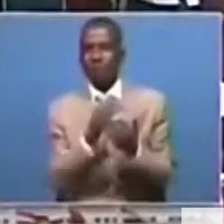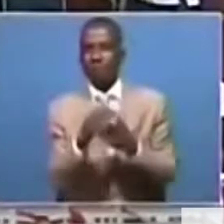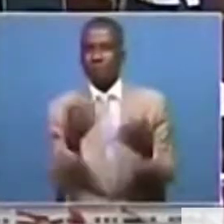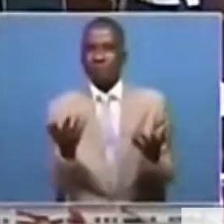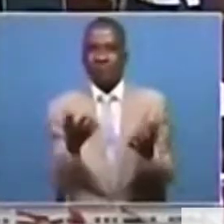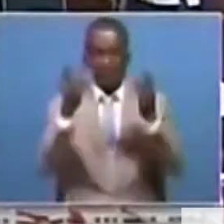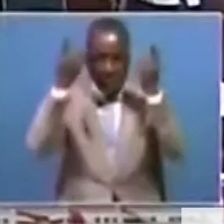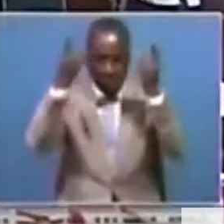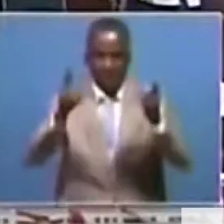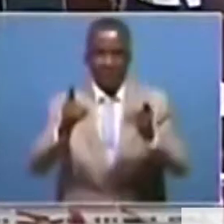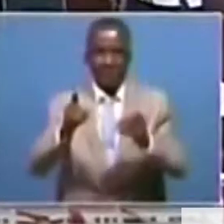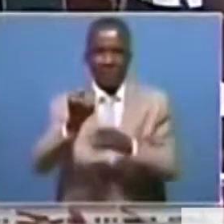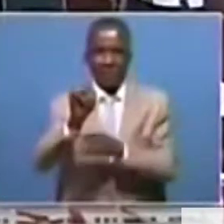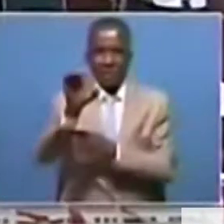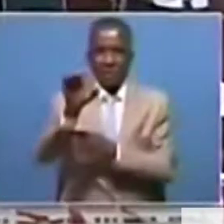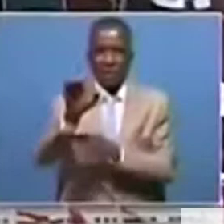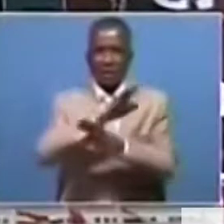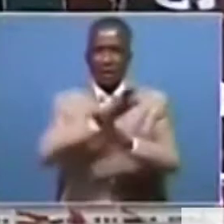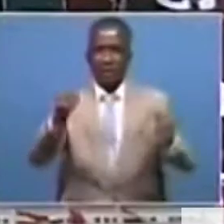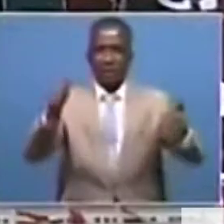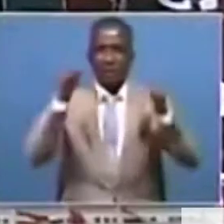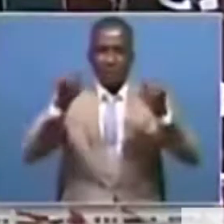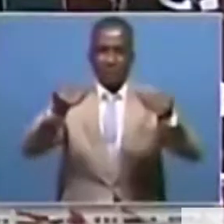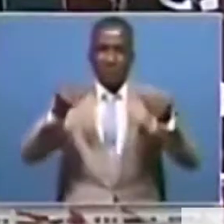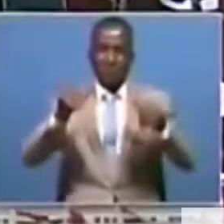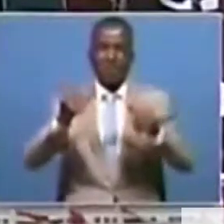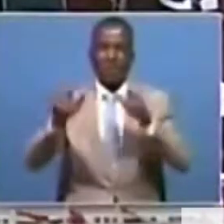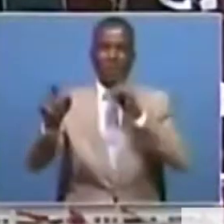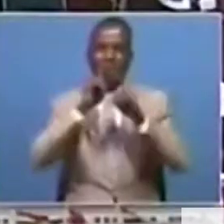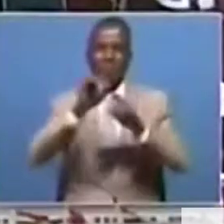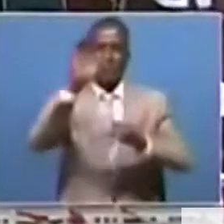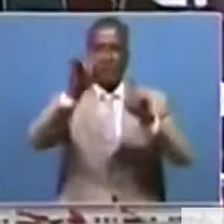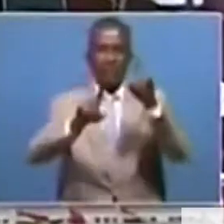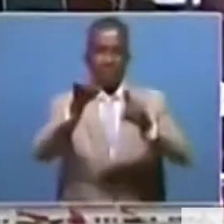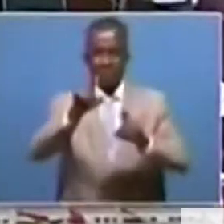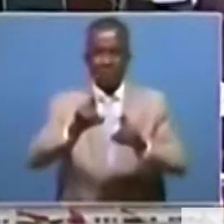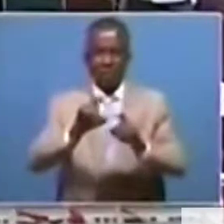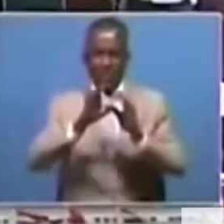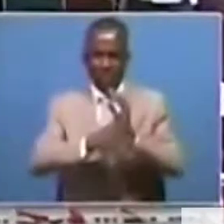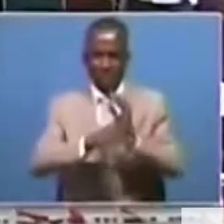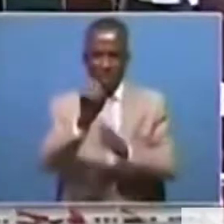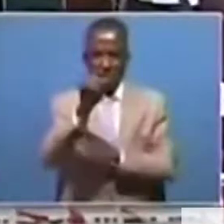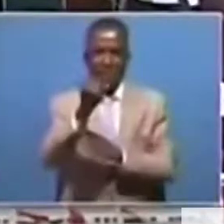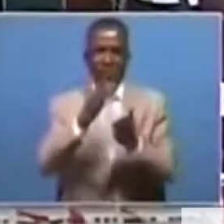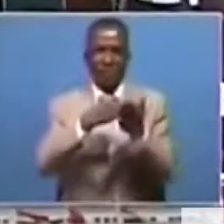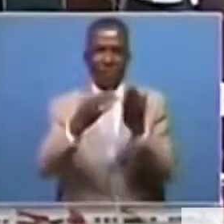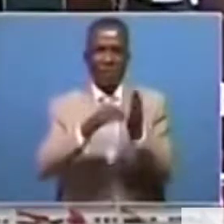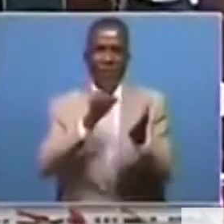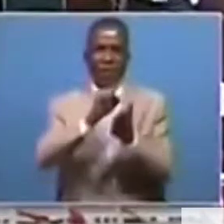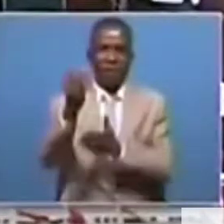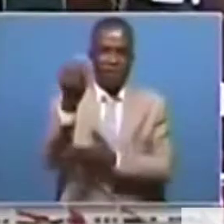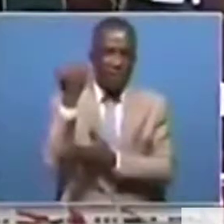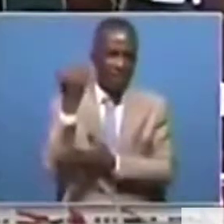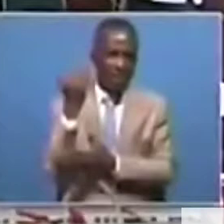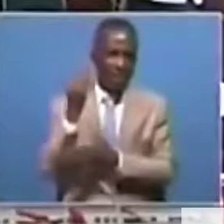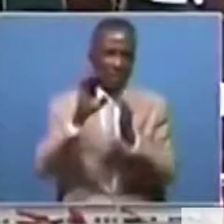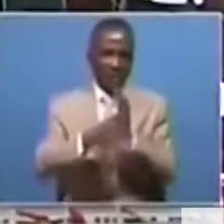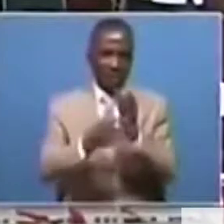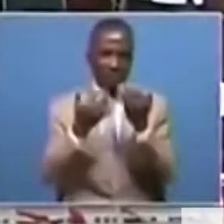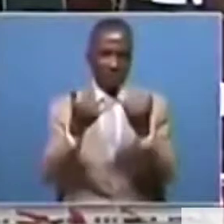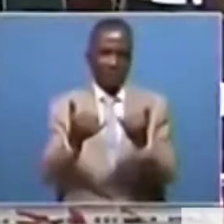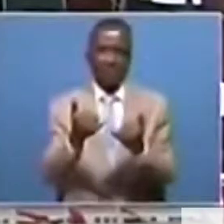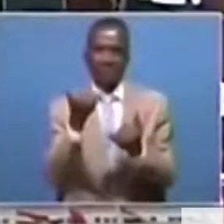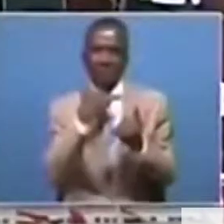that the decision of the respondent not to testify, which was upheld by this court in its ruling of 11 February 2021, has occasioned him